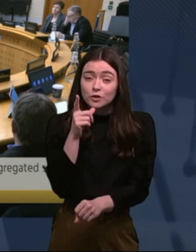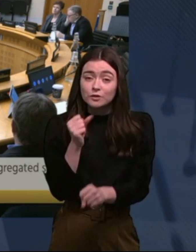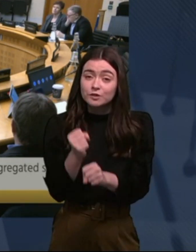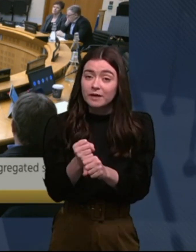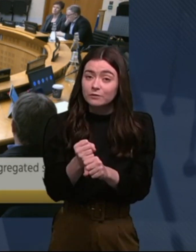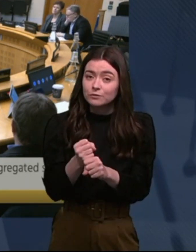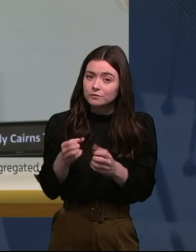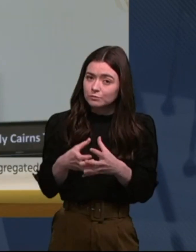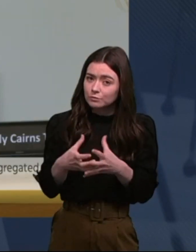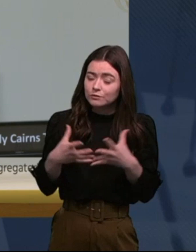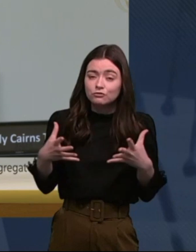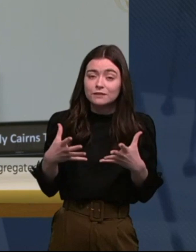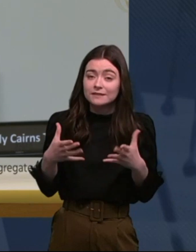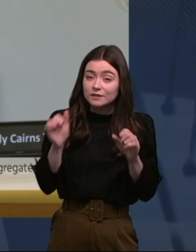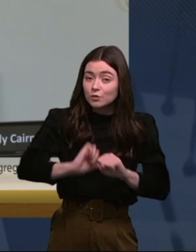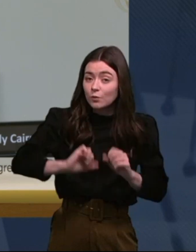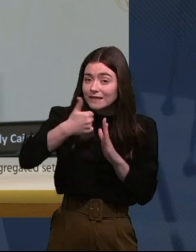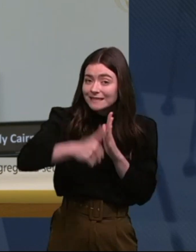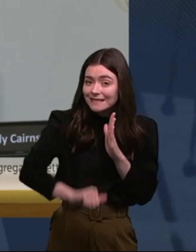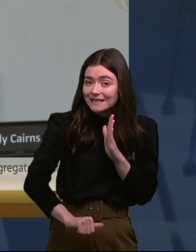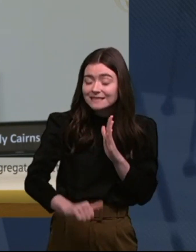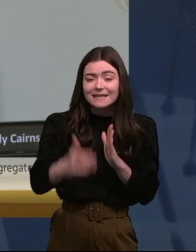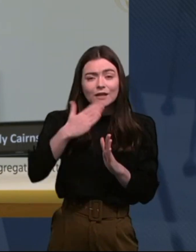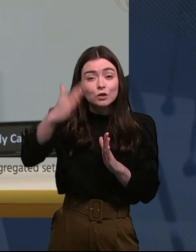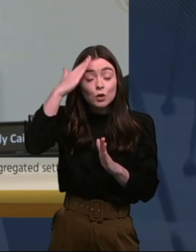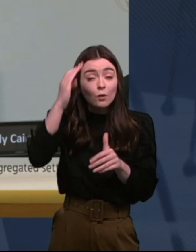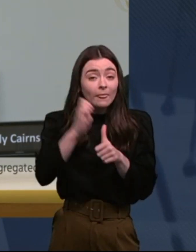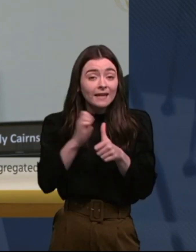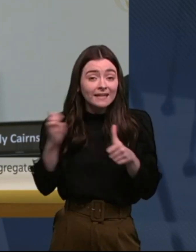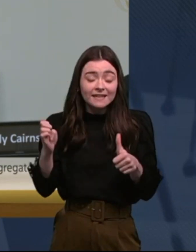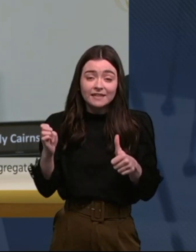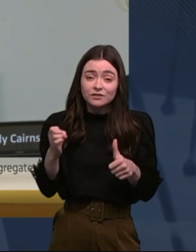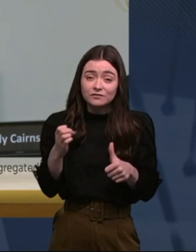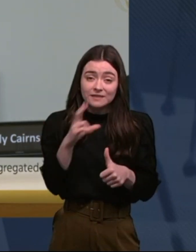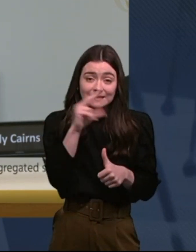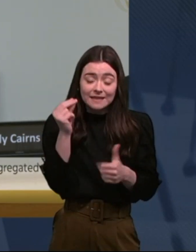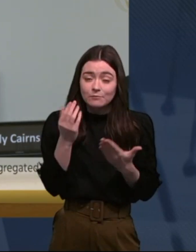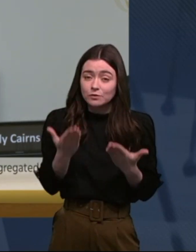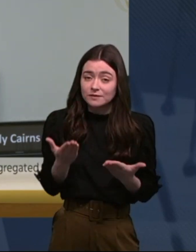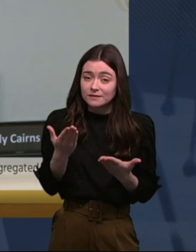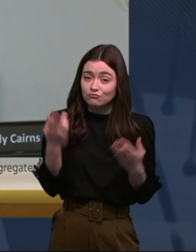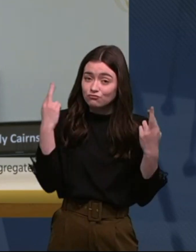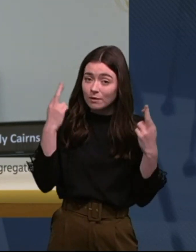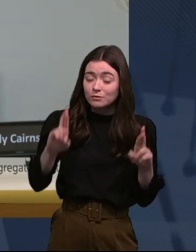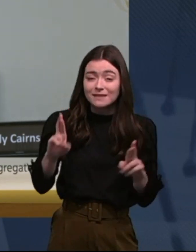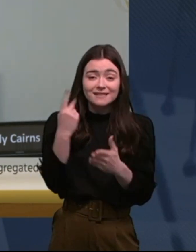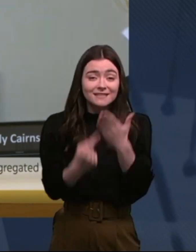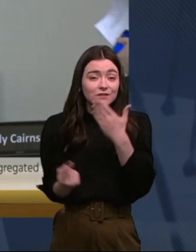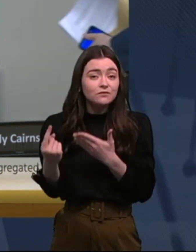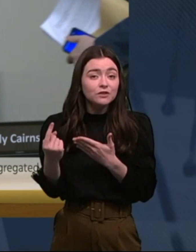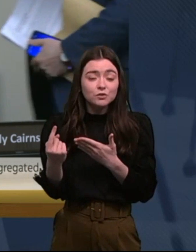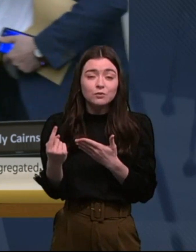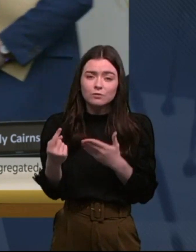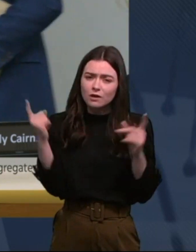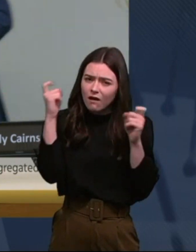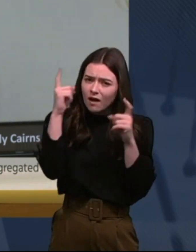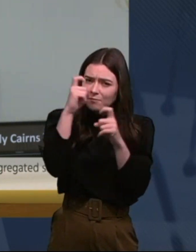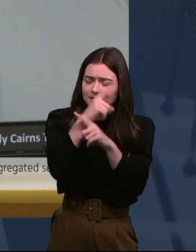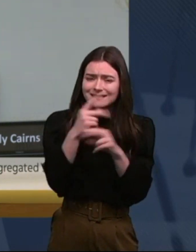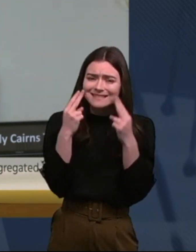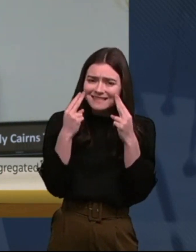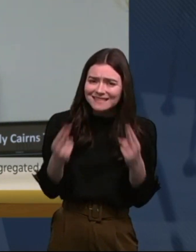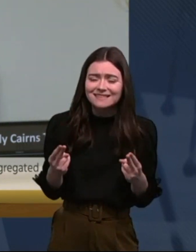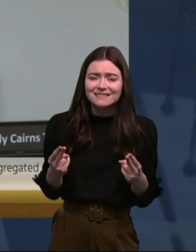significant growth in your waiting lists, and I know that in each and every one of these cases it represents an individual with complex needs